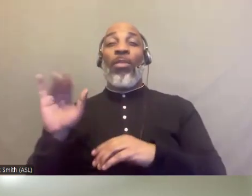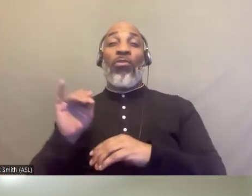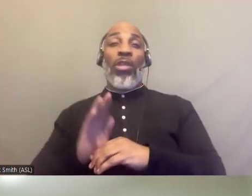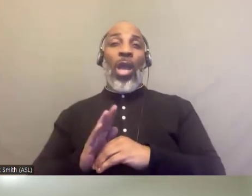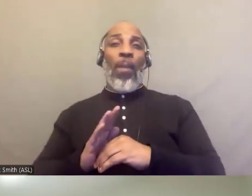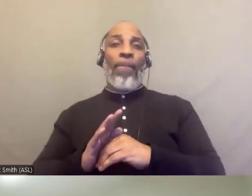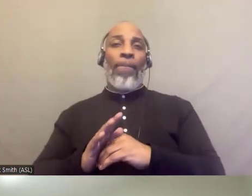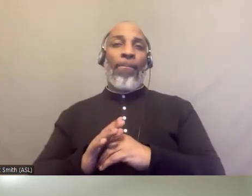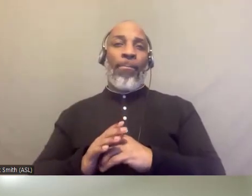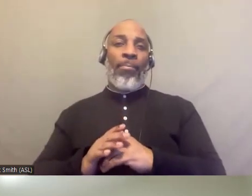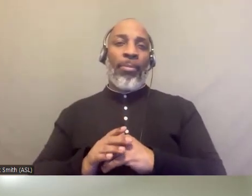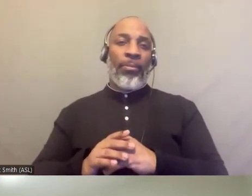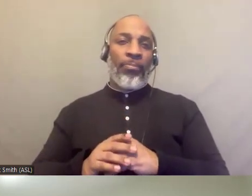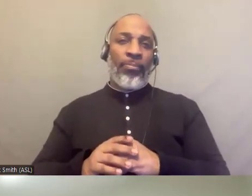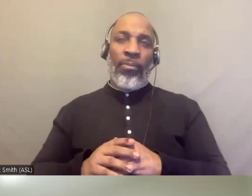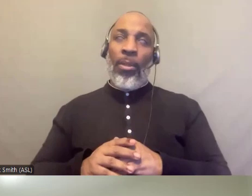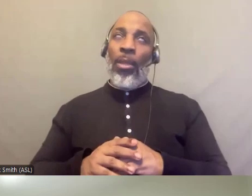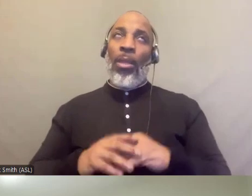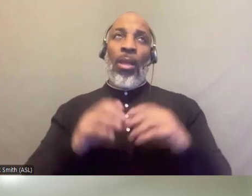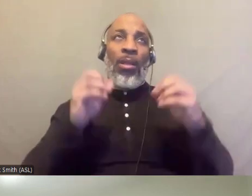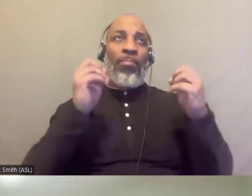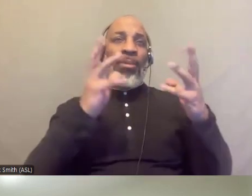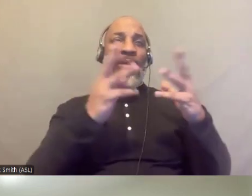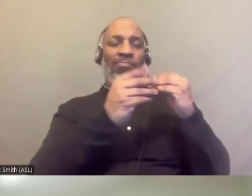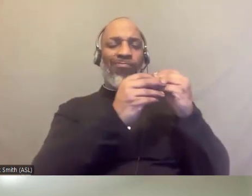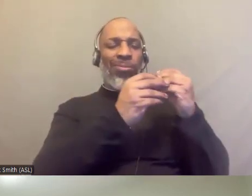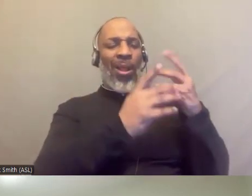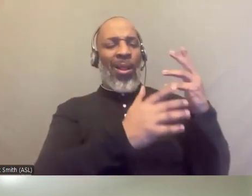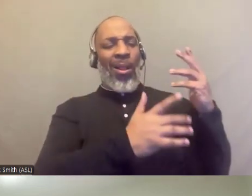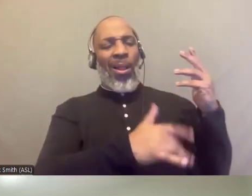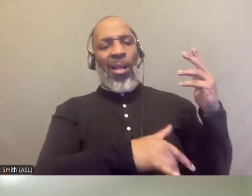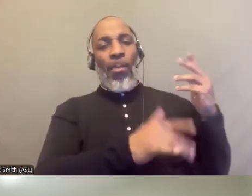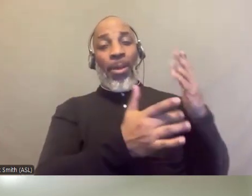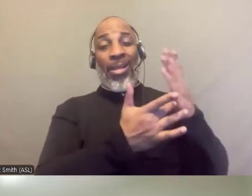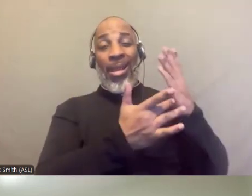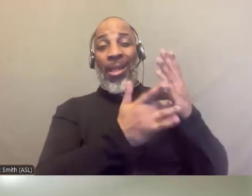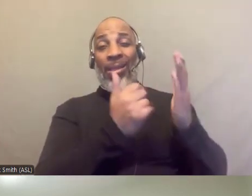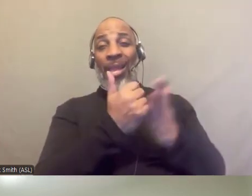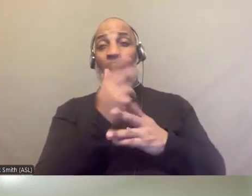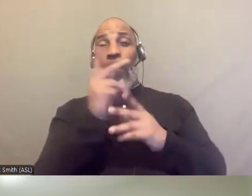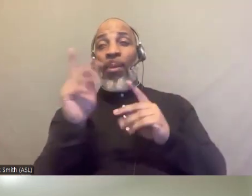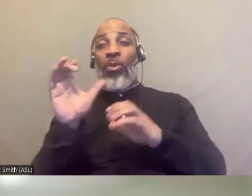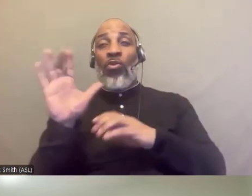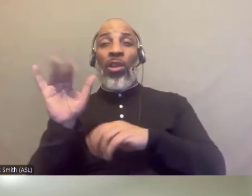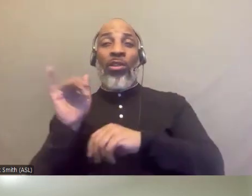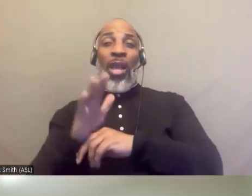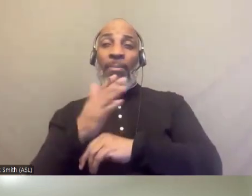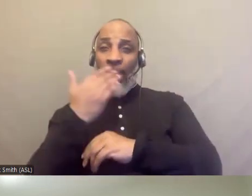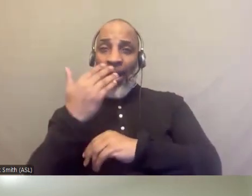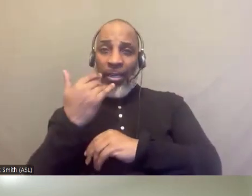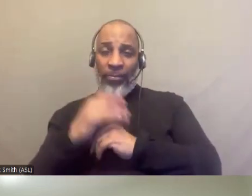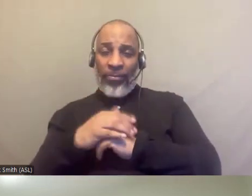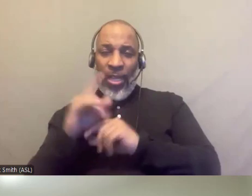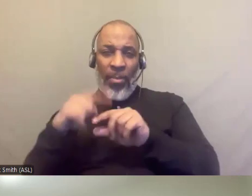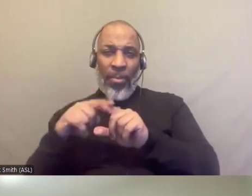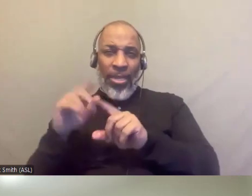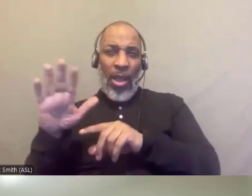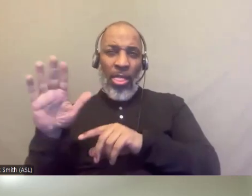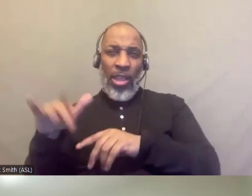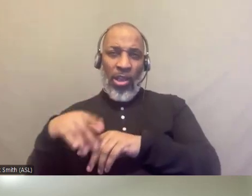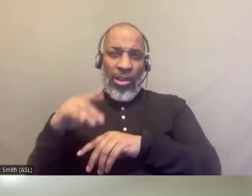There's almost an infinite variety of technology that can help people do their jobs better depending on the nature of their